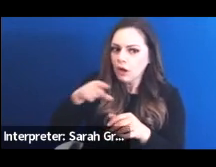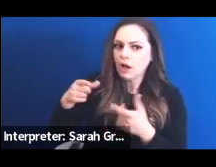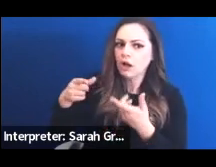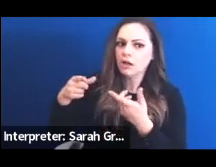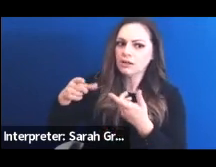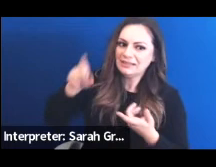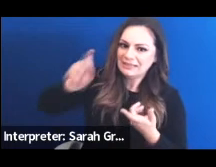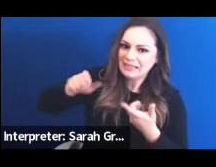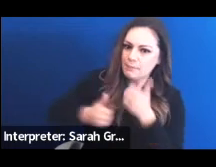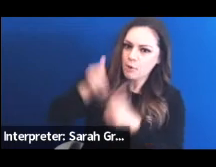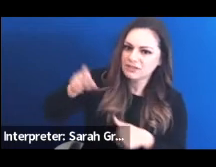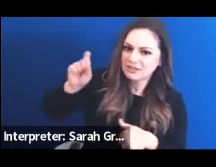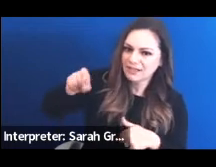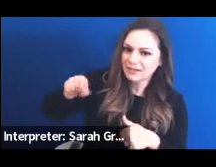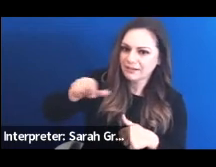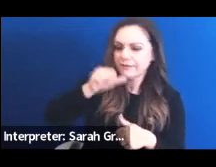And again,